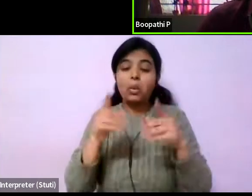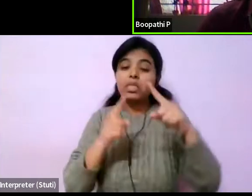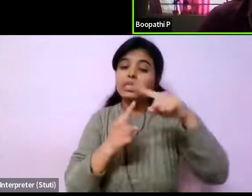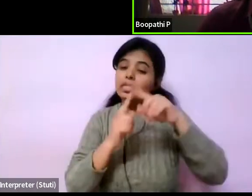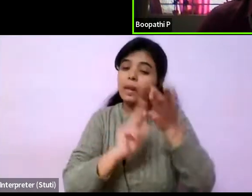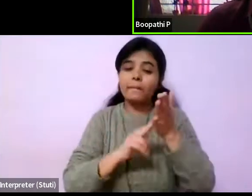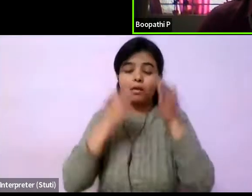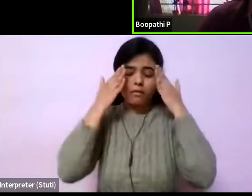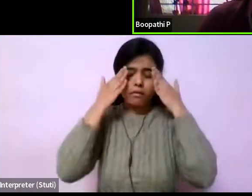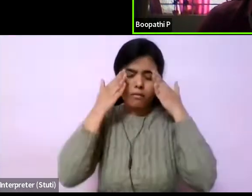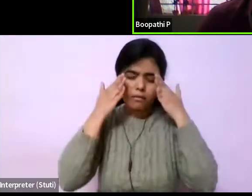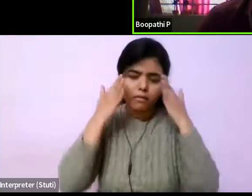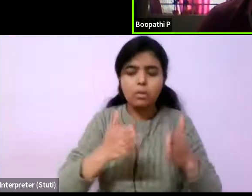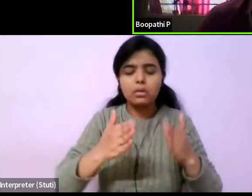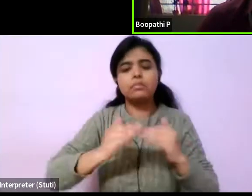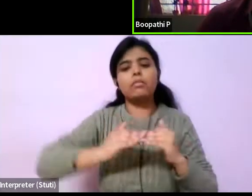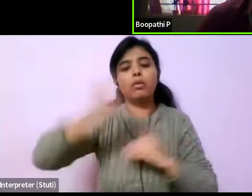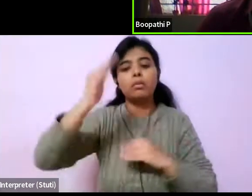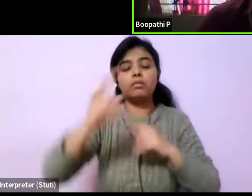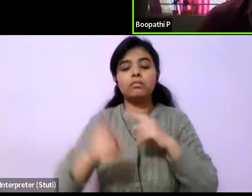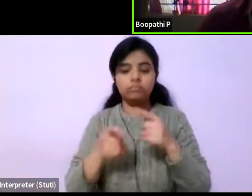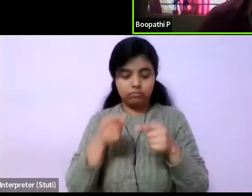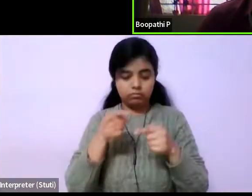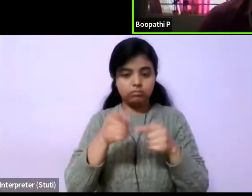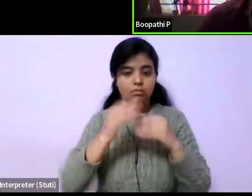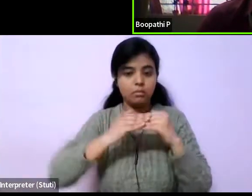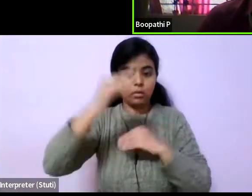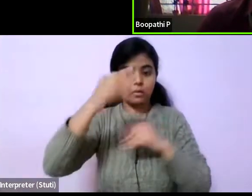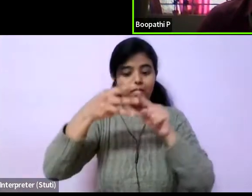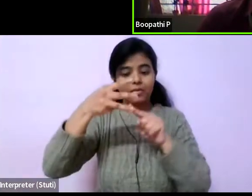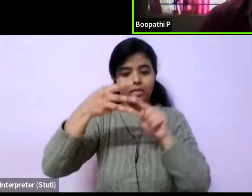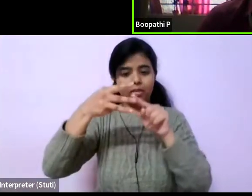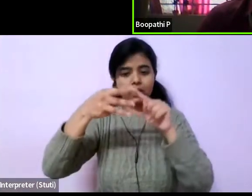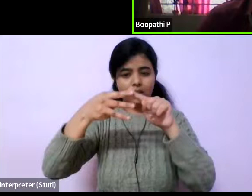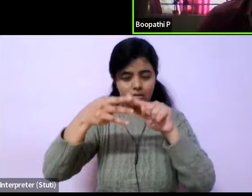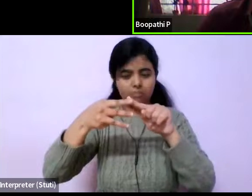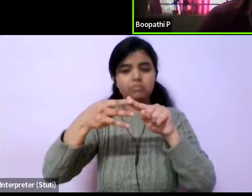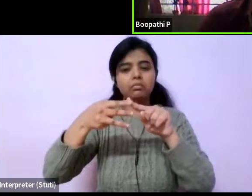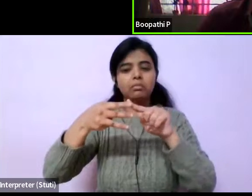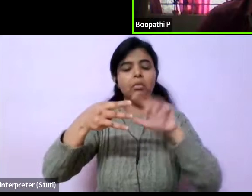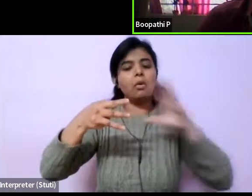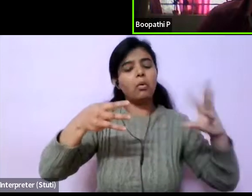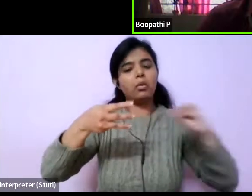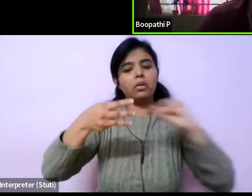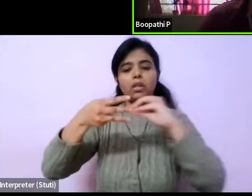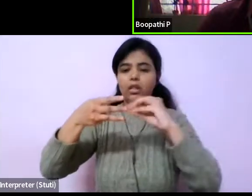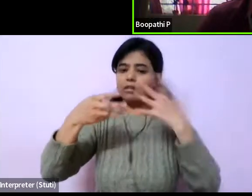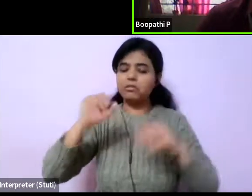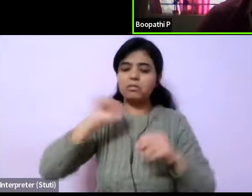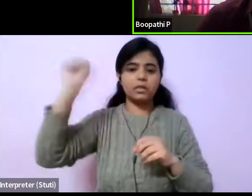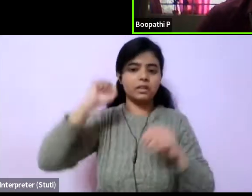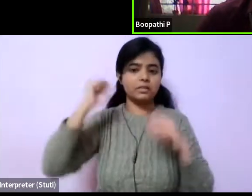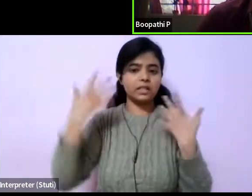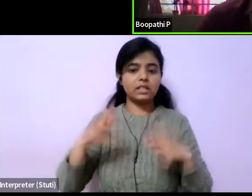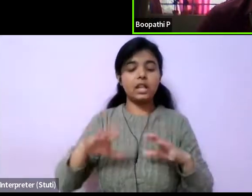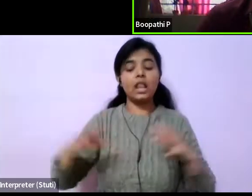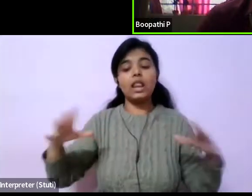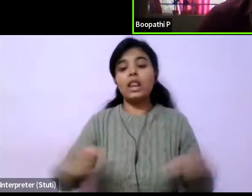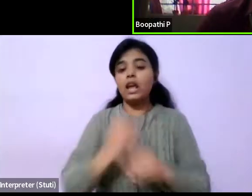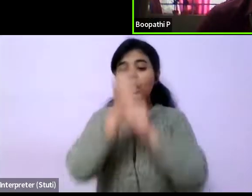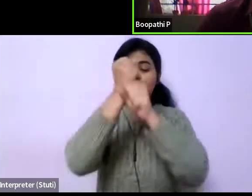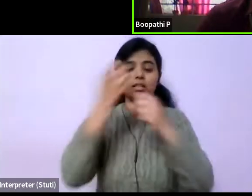context, also, art. So these three levels, I think they are protesting. So finally, to conclude,